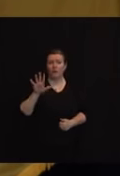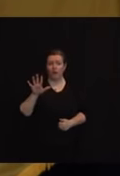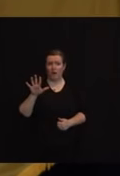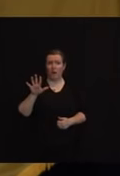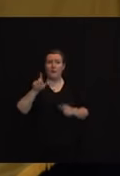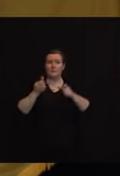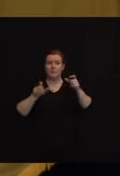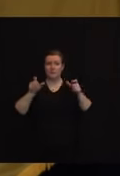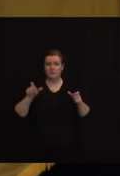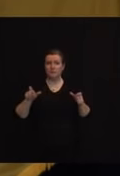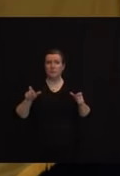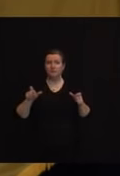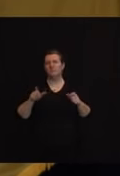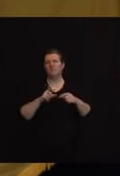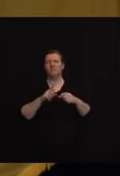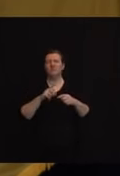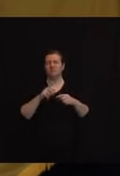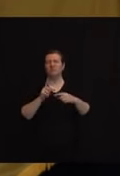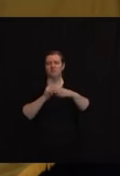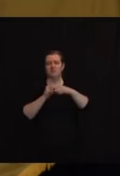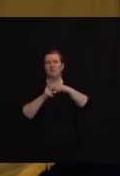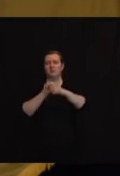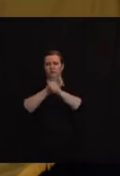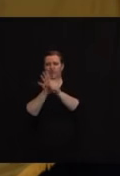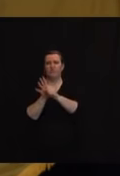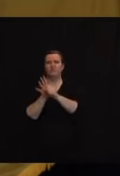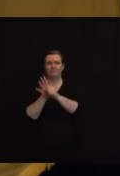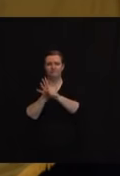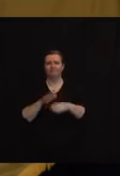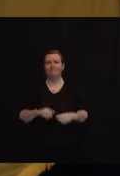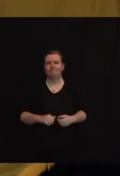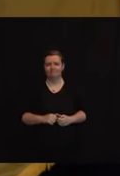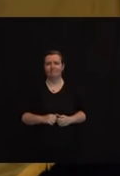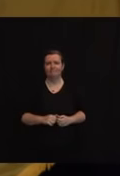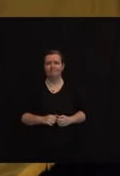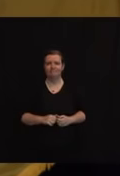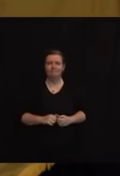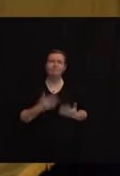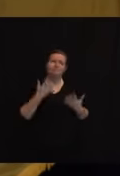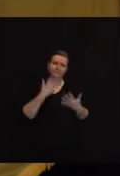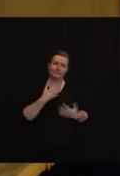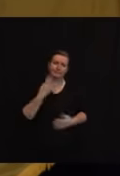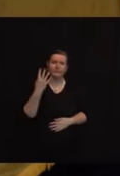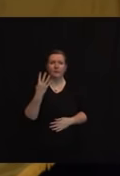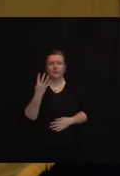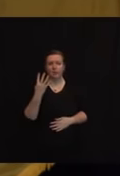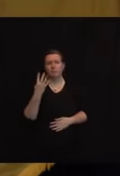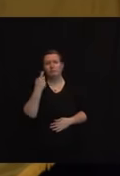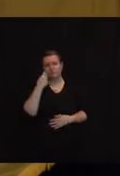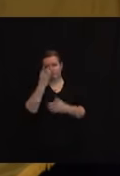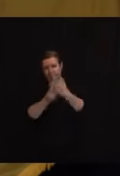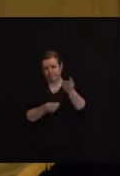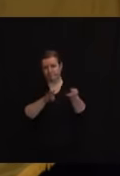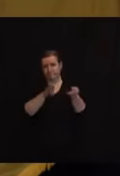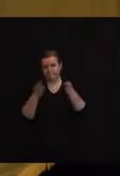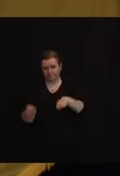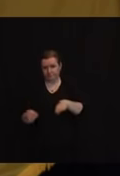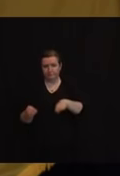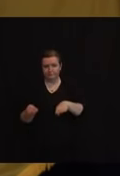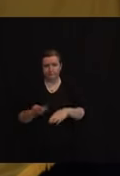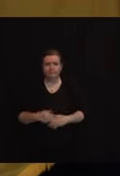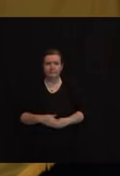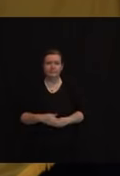that tested positive. And sadly, they're reporting 4 additional deaths, for a total of